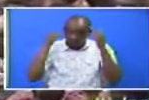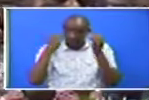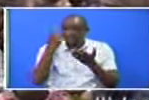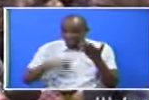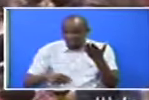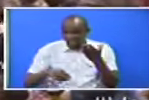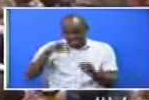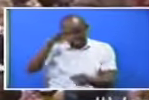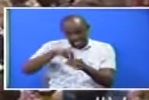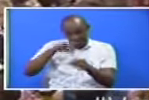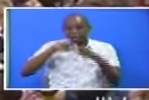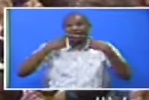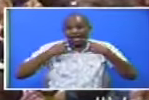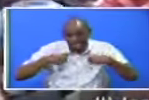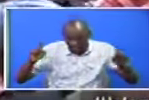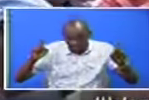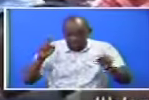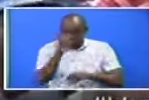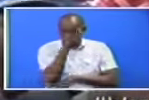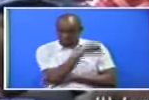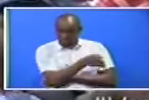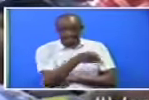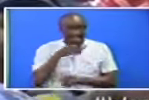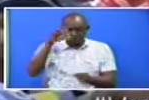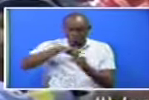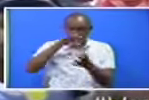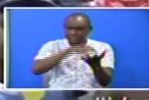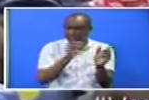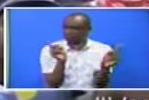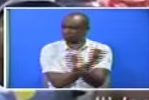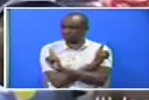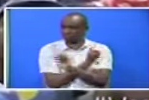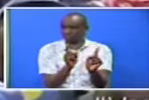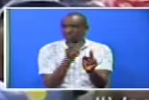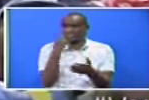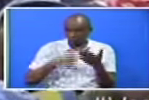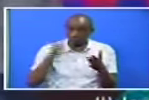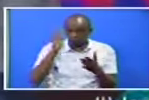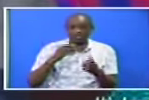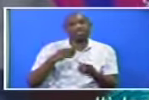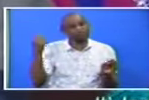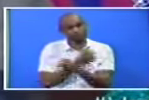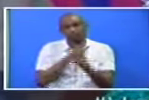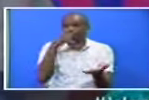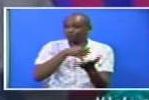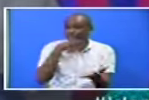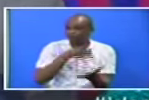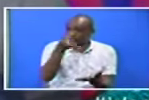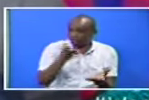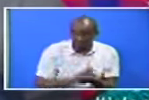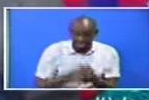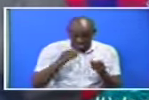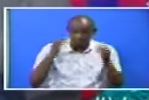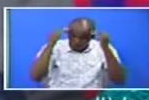want election results to be announced in Nairobi and not at the polling centers. They threatened to boycott the elections if the court rules